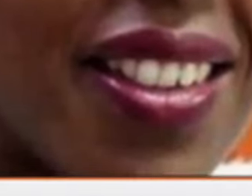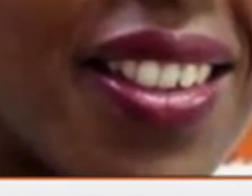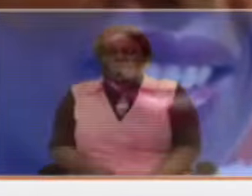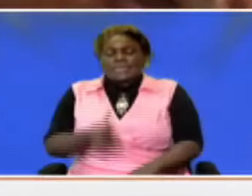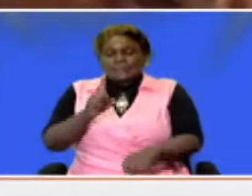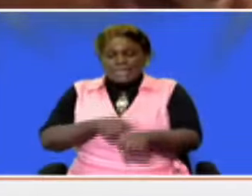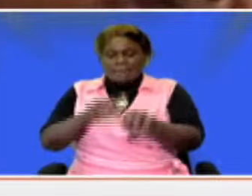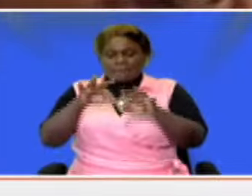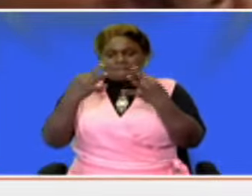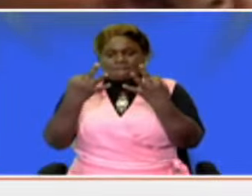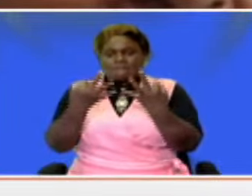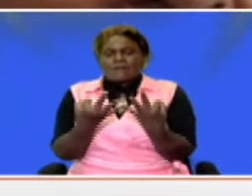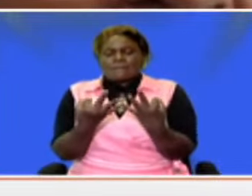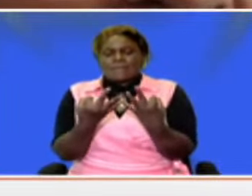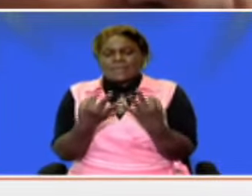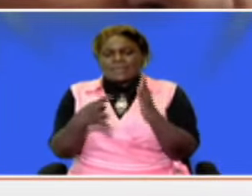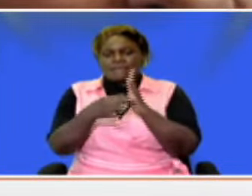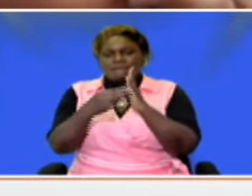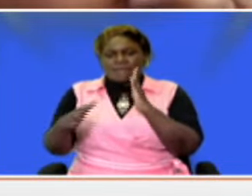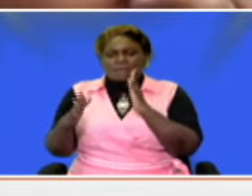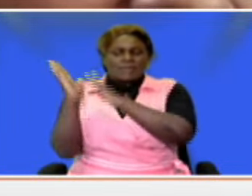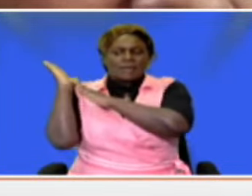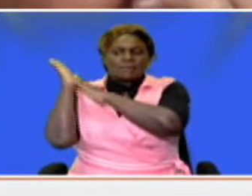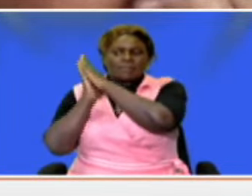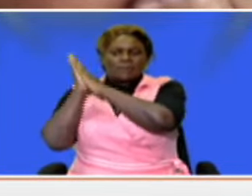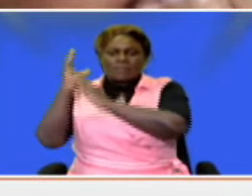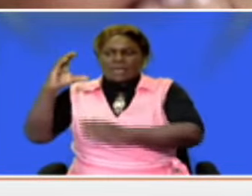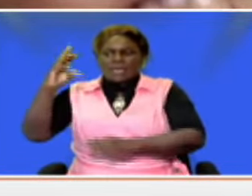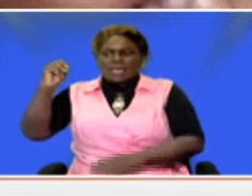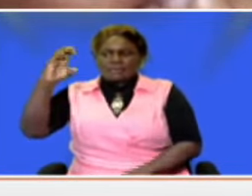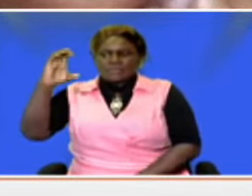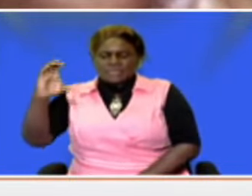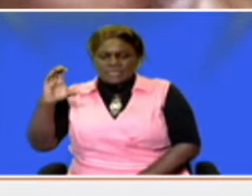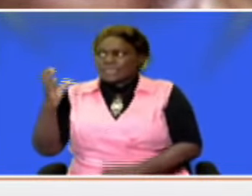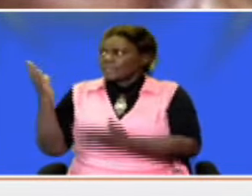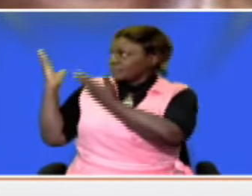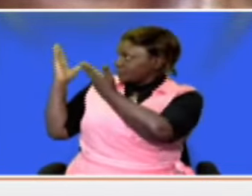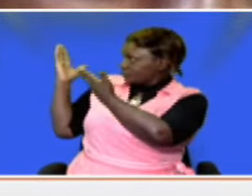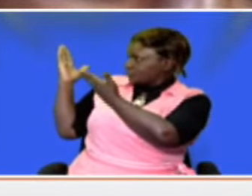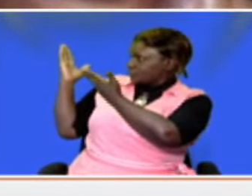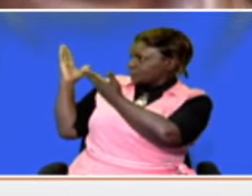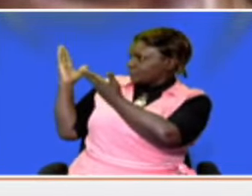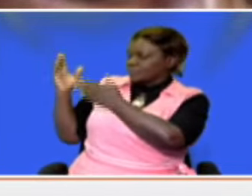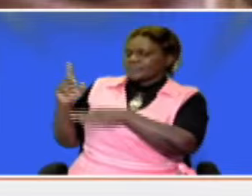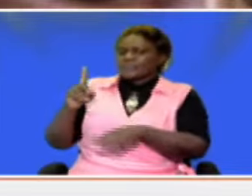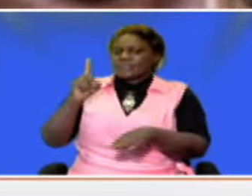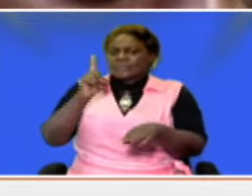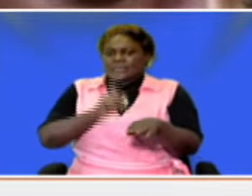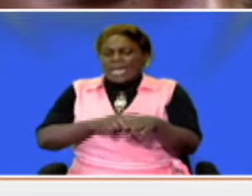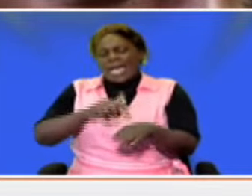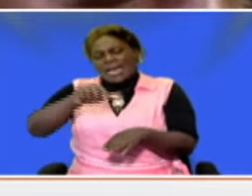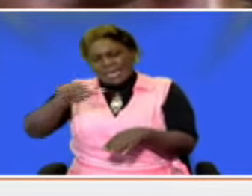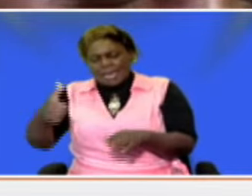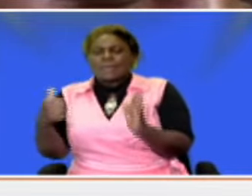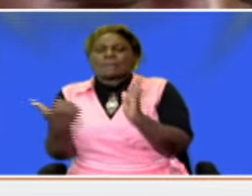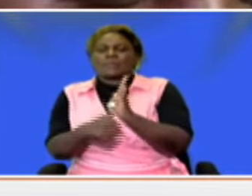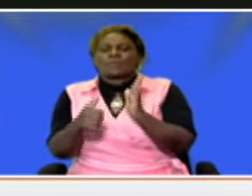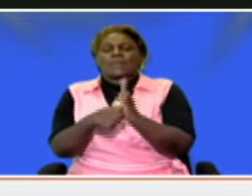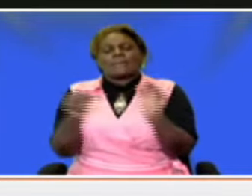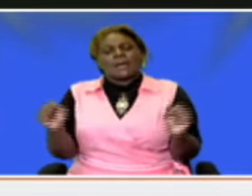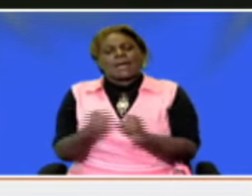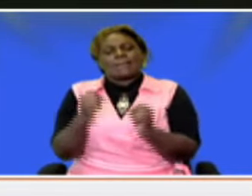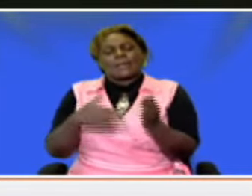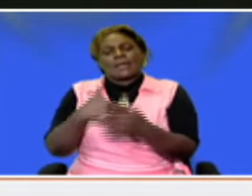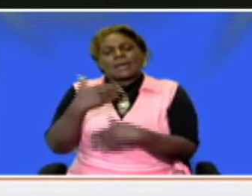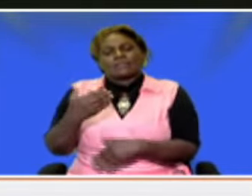Meanwhile, the family of the late popular reggae MC and radio host Njambi Koikai has been struck with another tragedy following